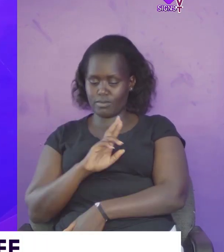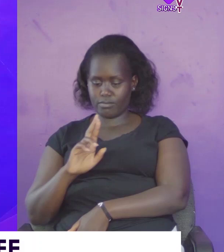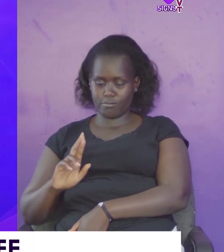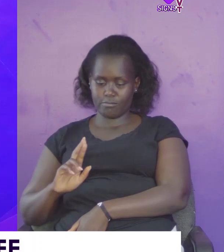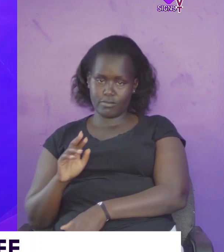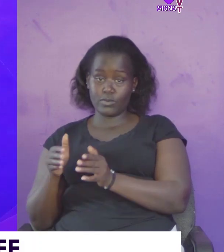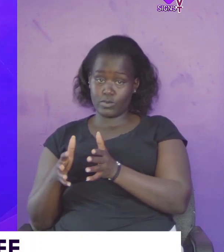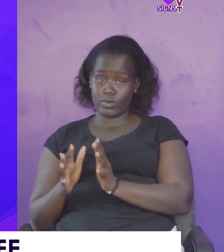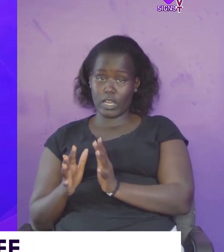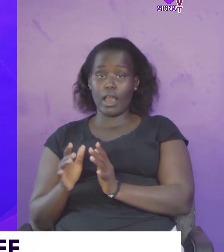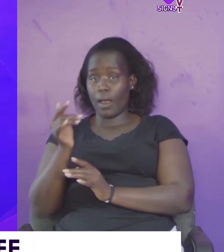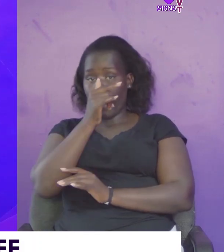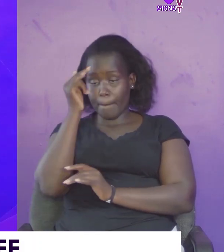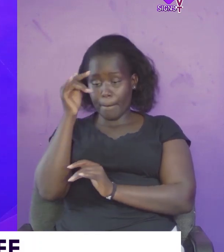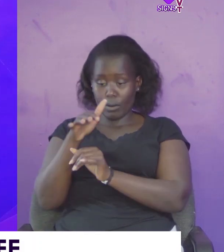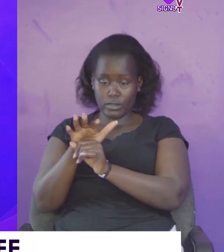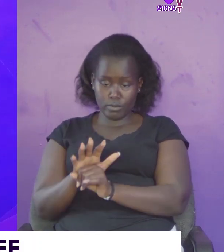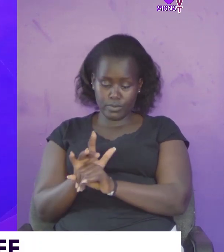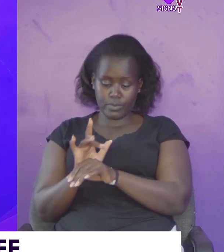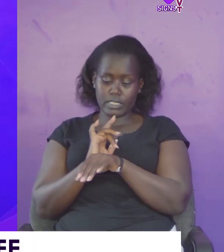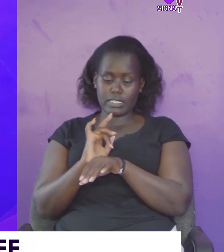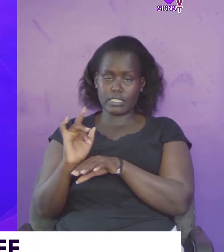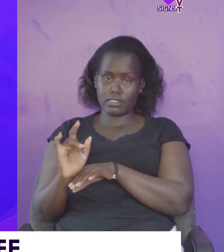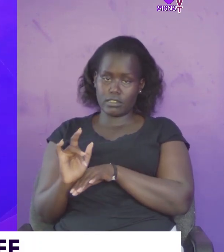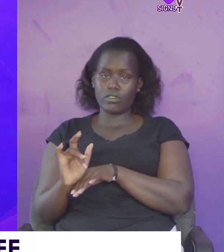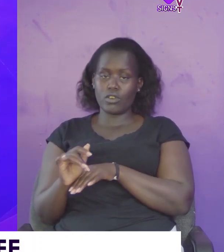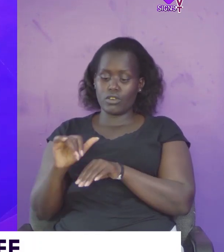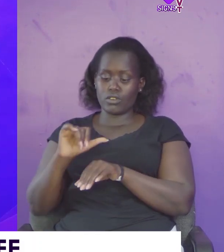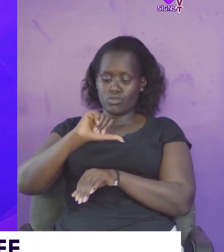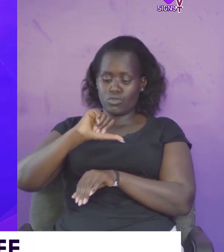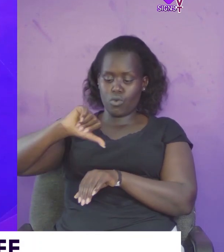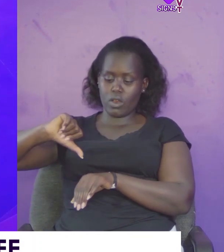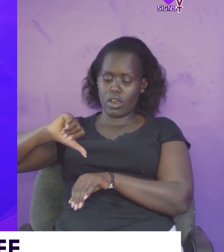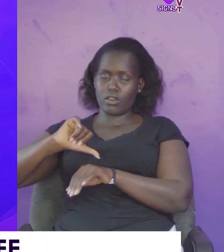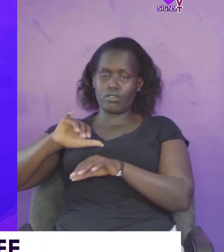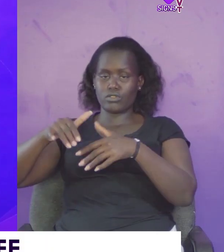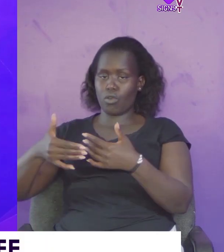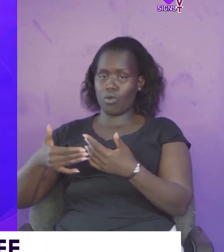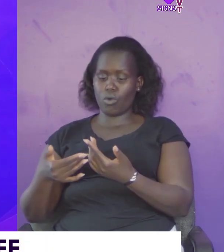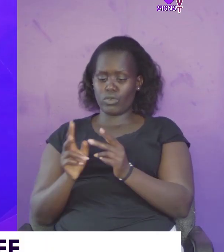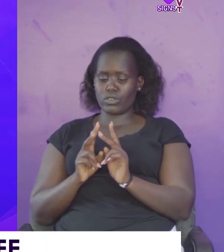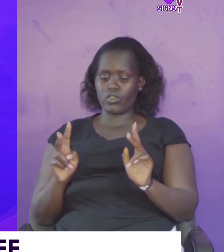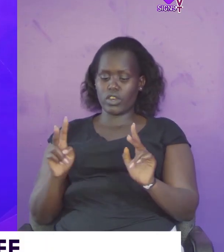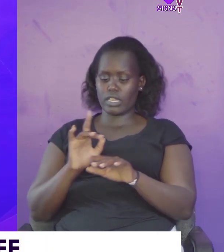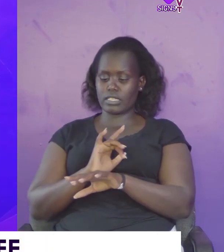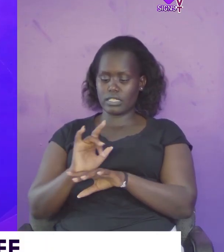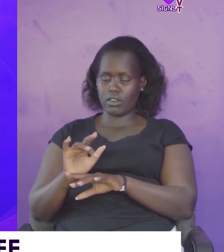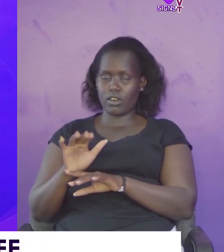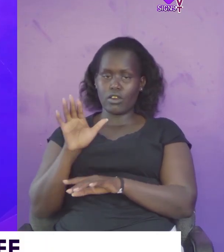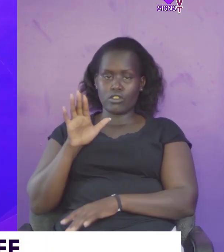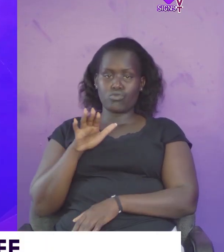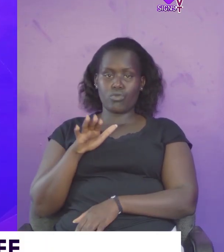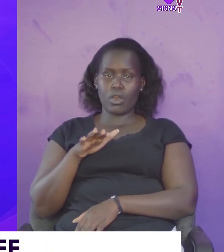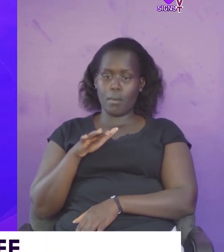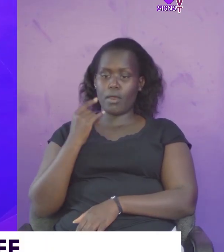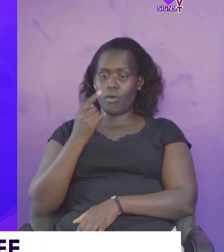anointing, because oppression is very sensitive to anointing, or oppression is very sensitive to women